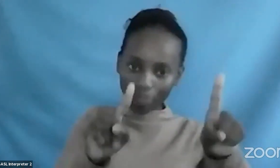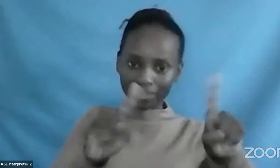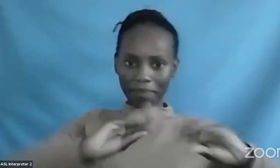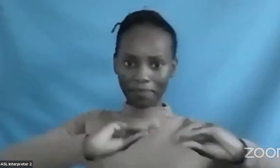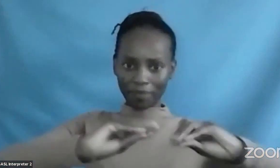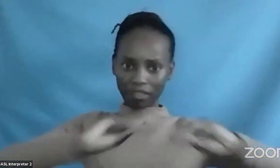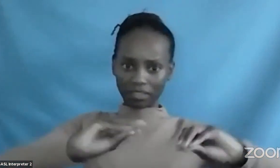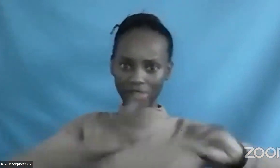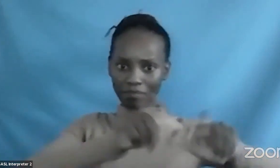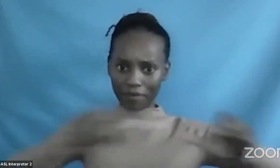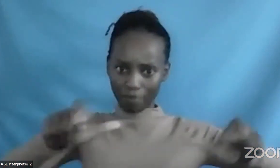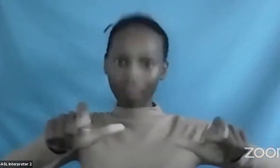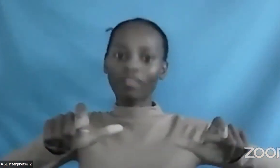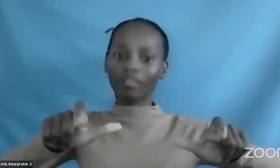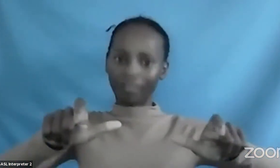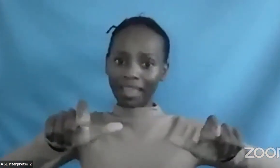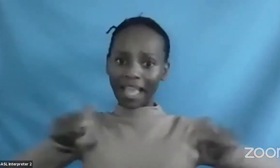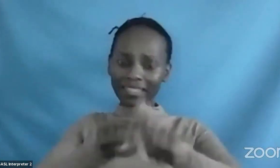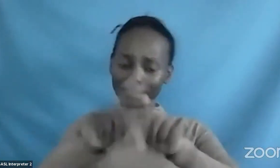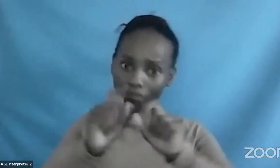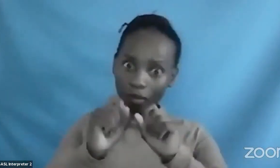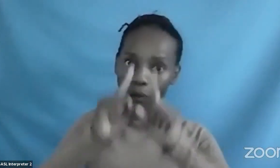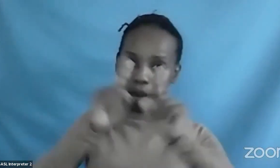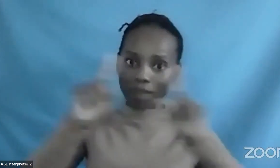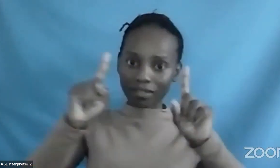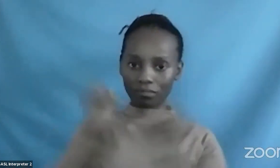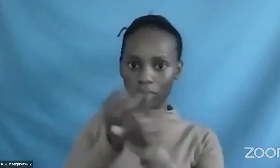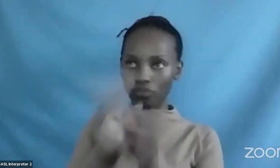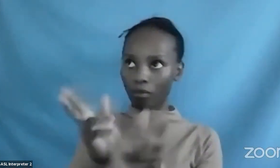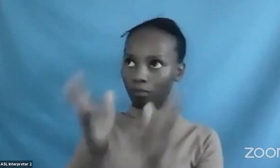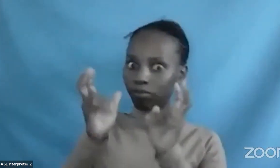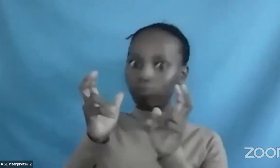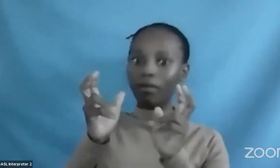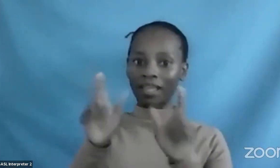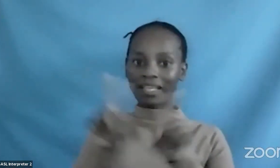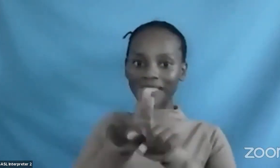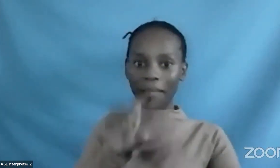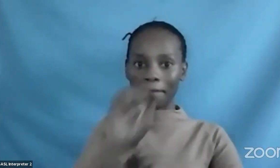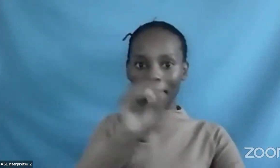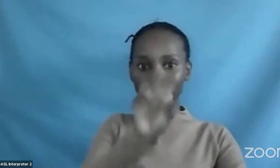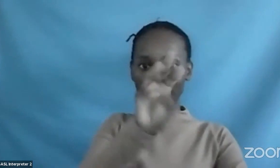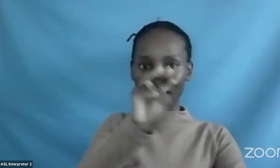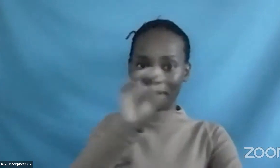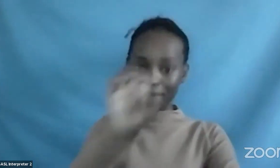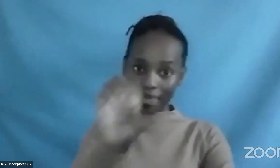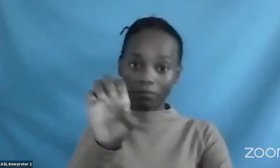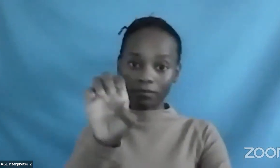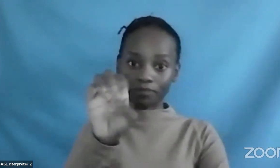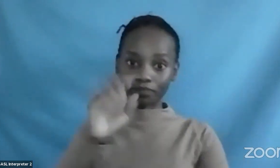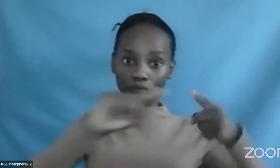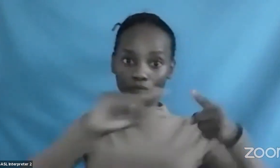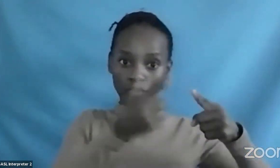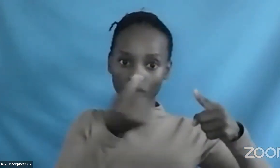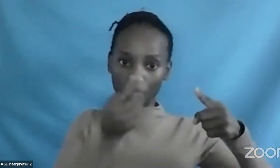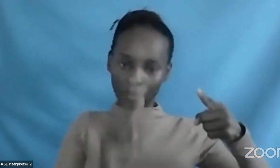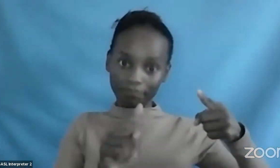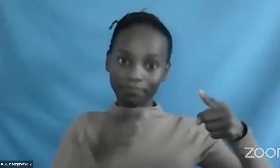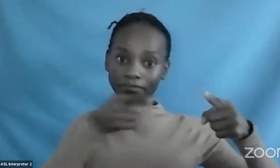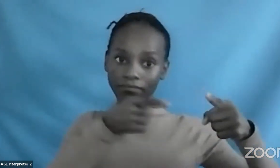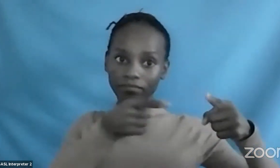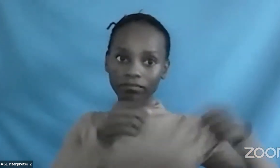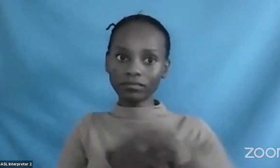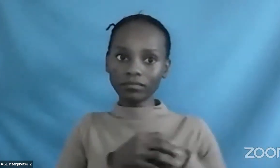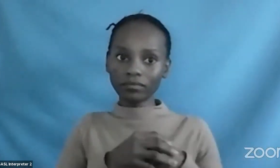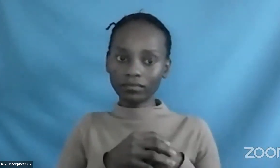raising awareness, especially within the SMMEs. I was still on the point that the counterfeit